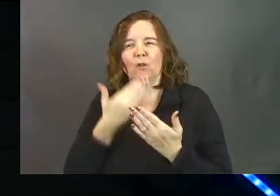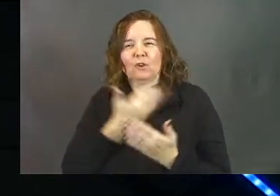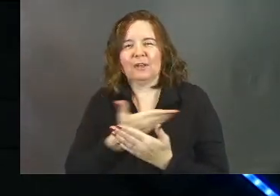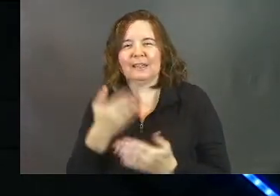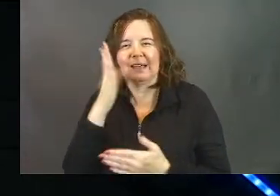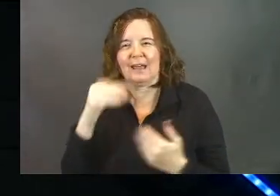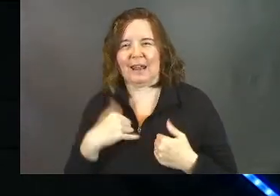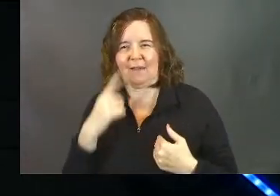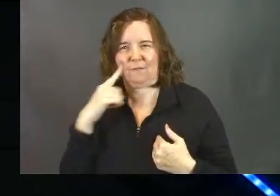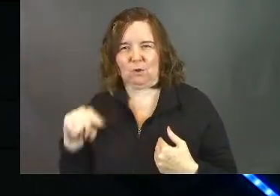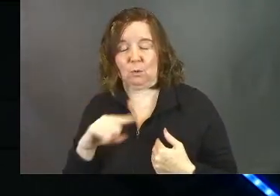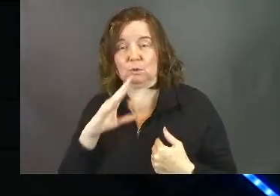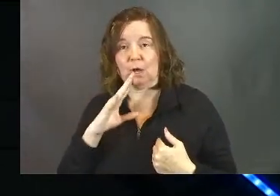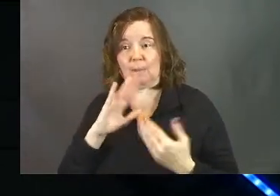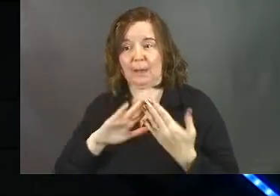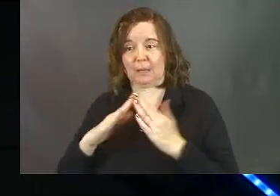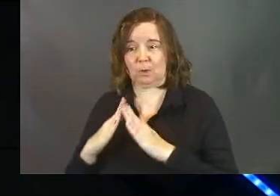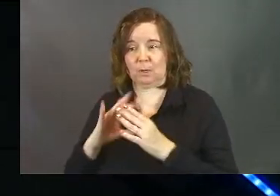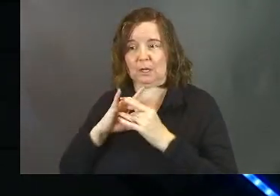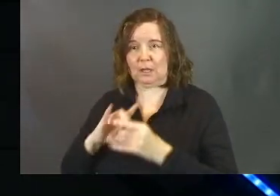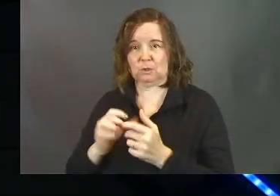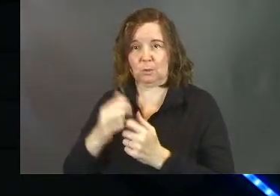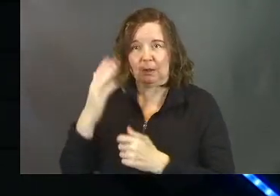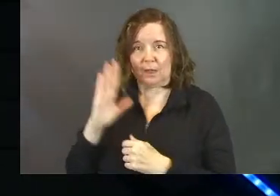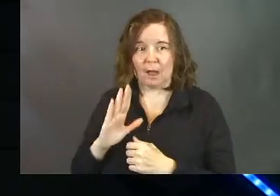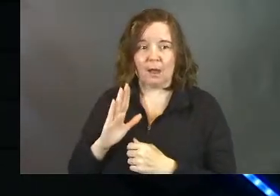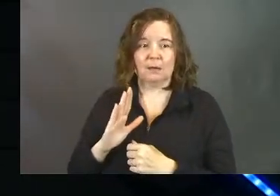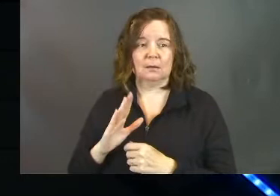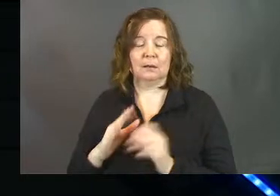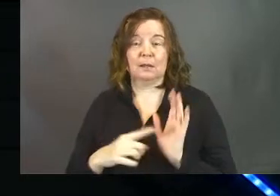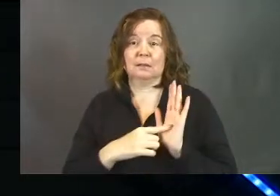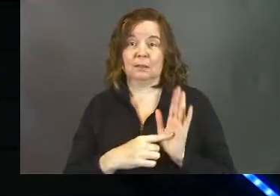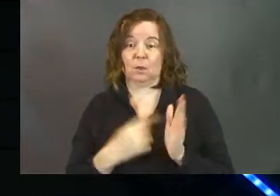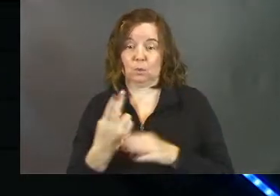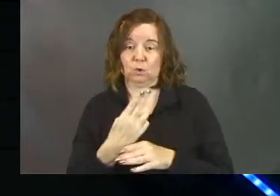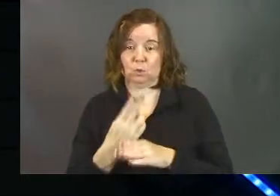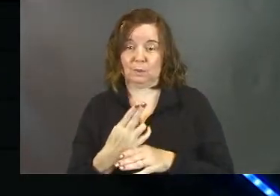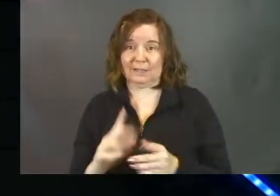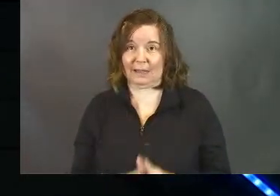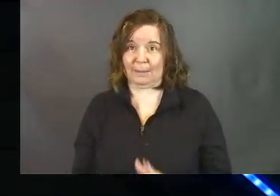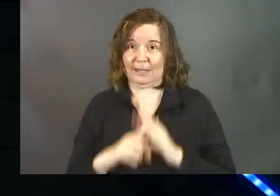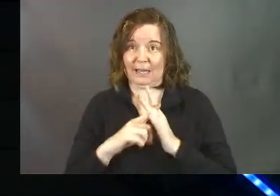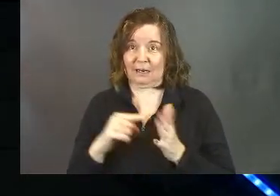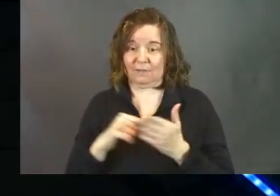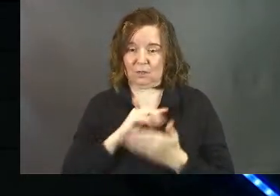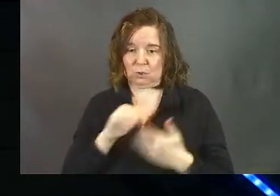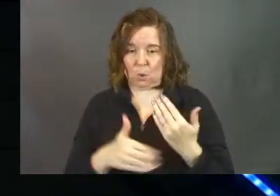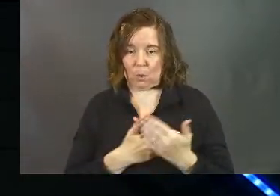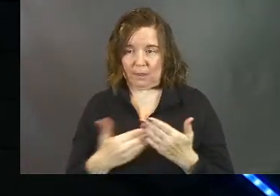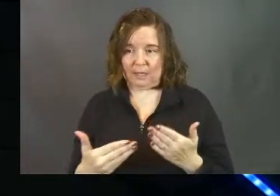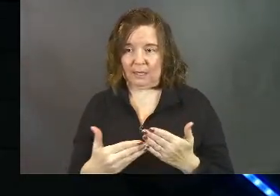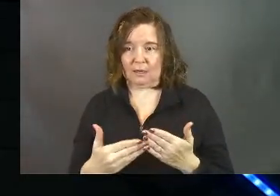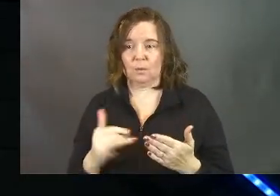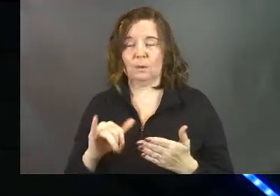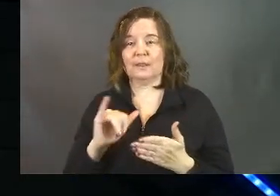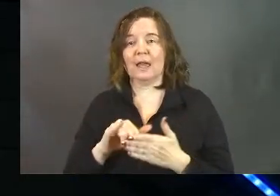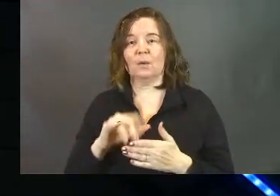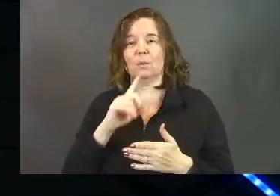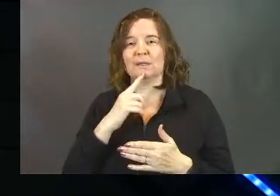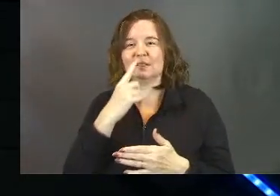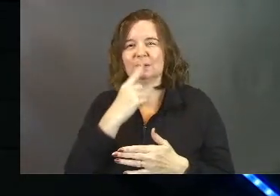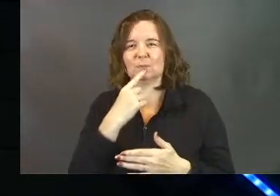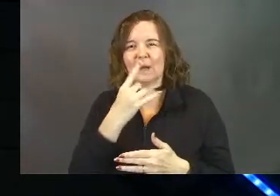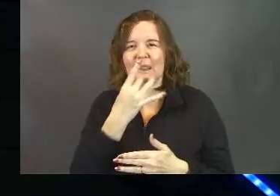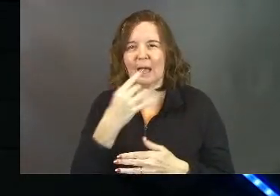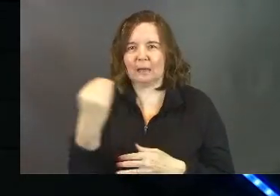about community and our relationship with God. And the illustration that we used right at the very beginning of this whole thing was that we're at this red